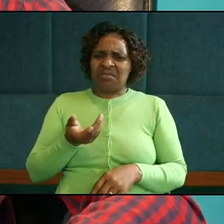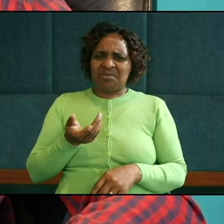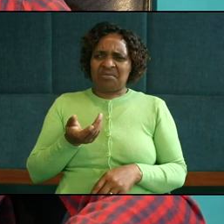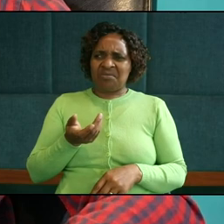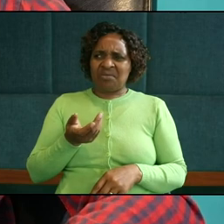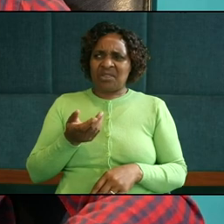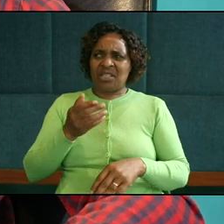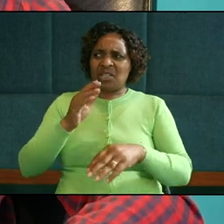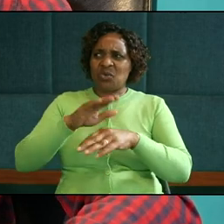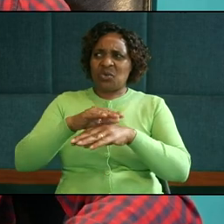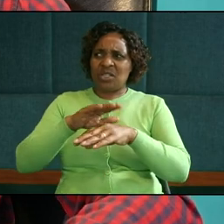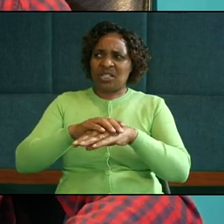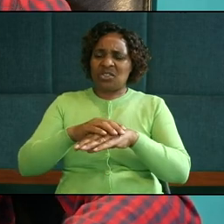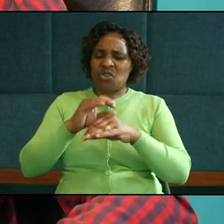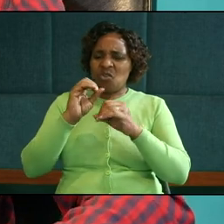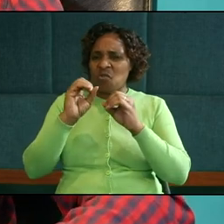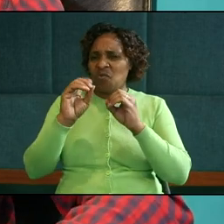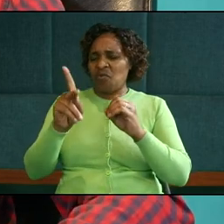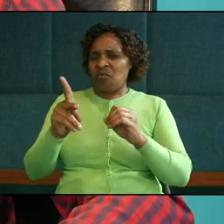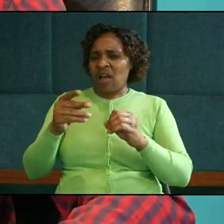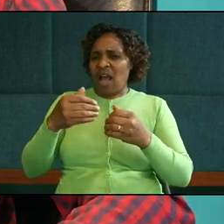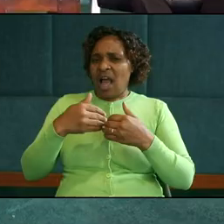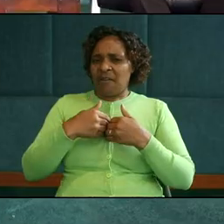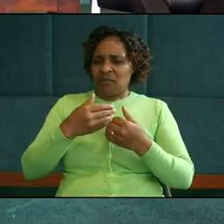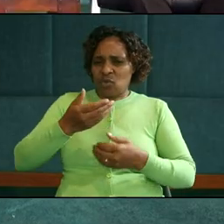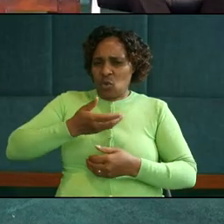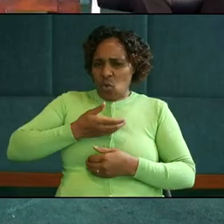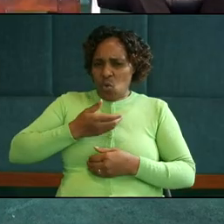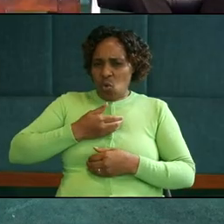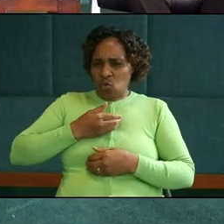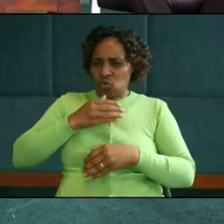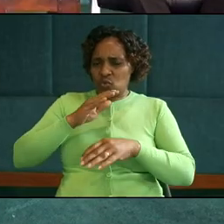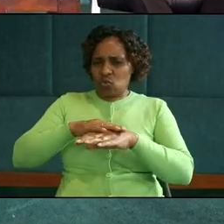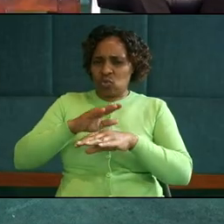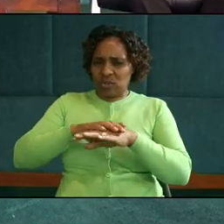the goodness of having your own children.